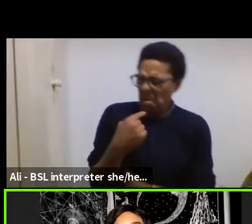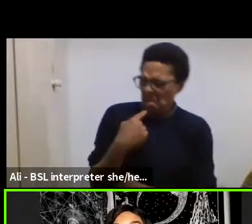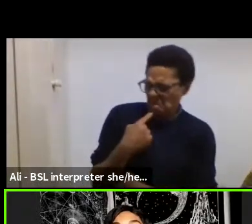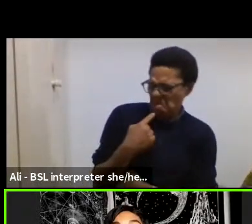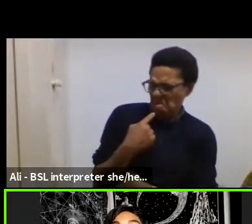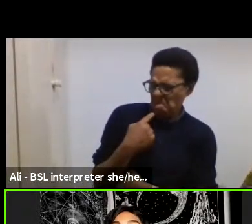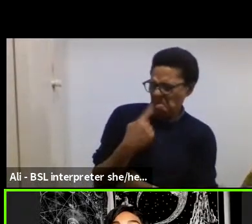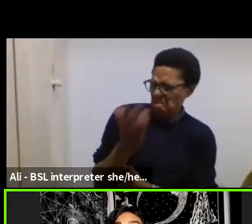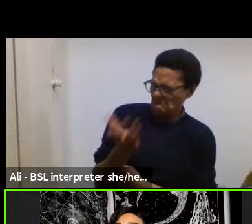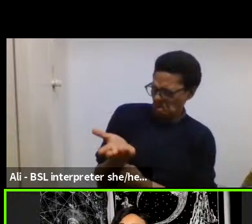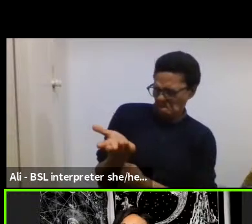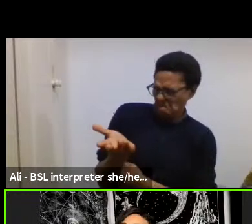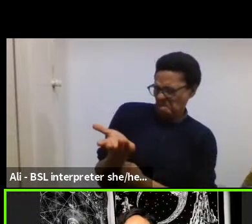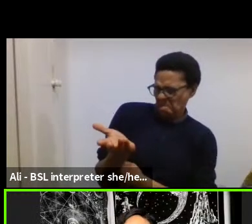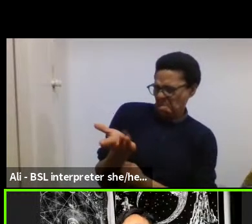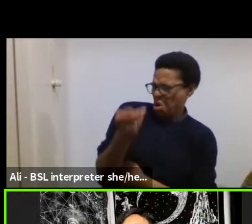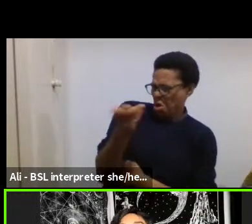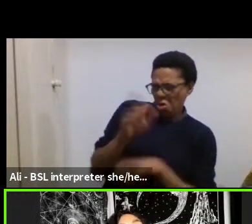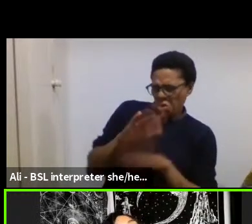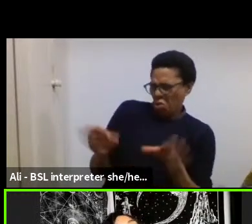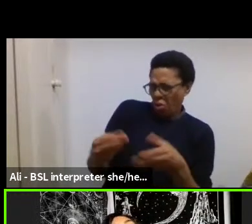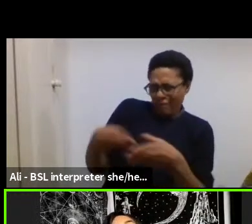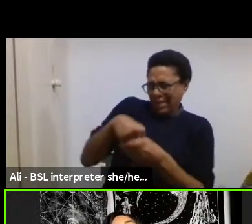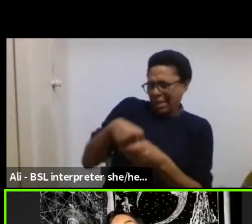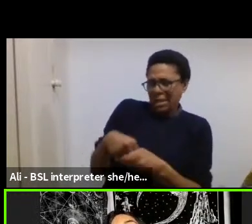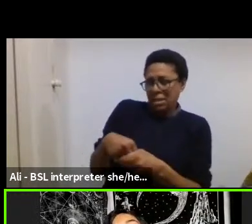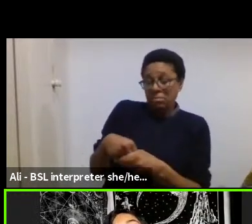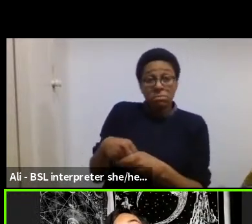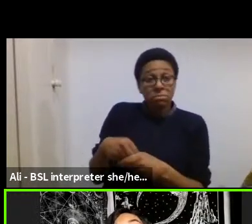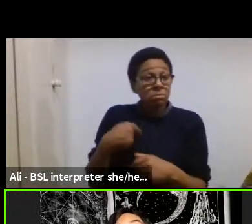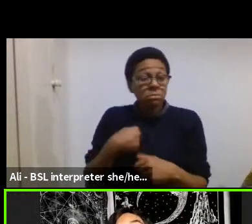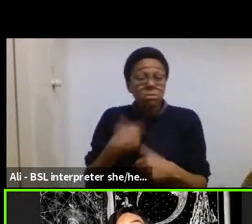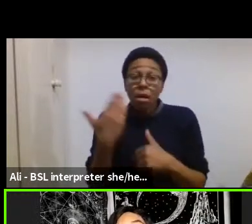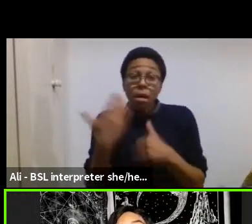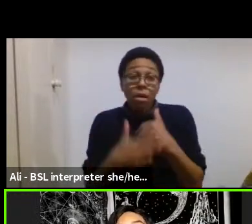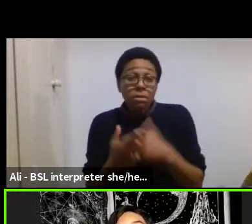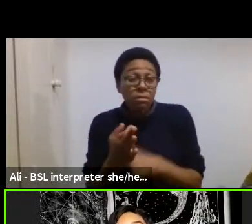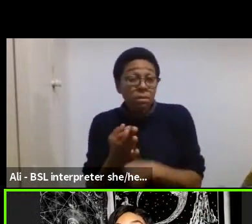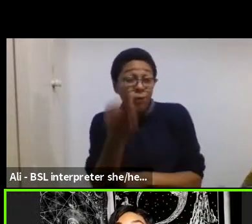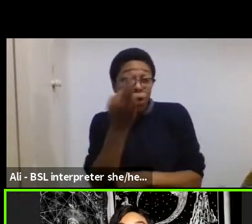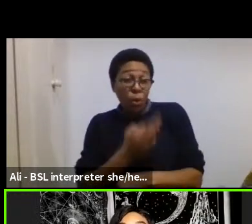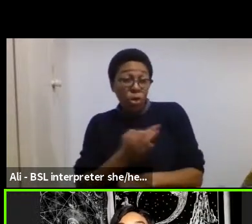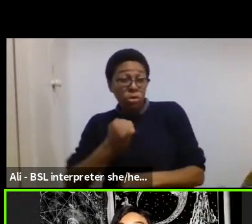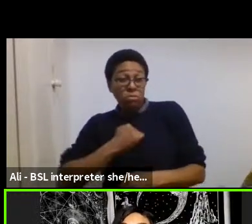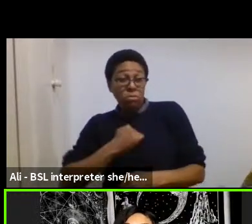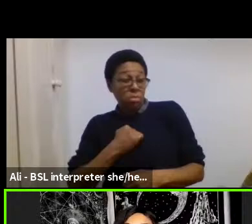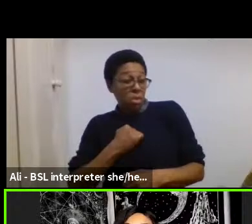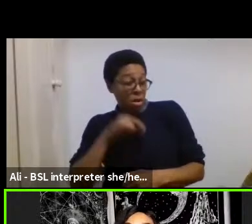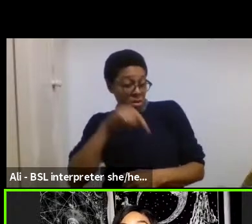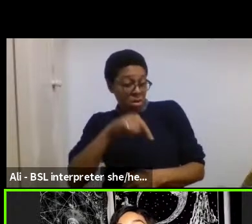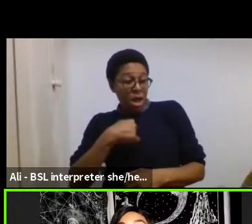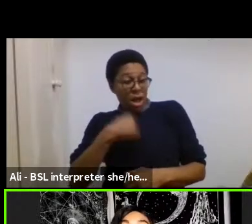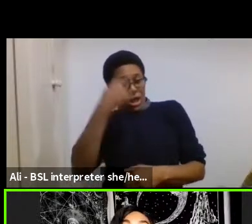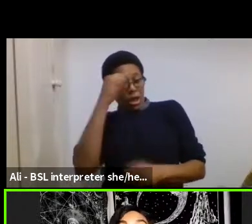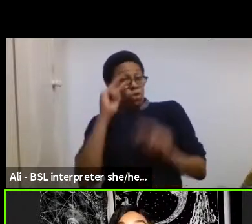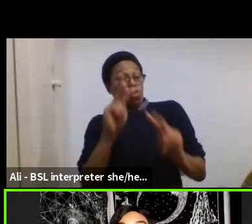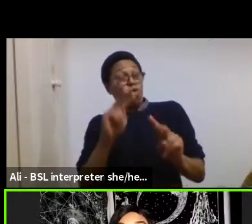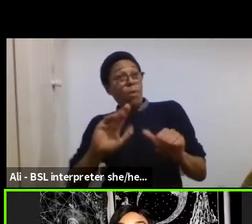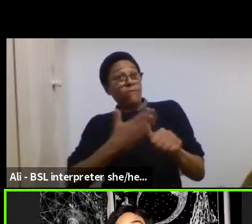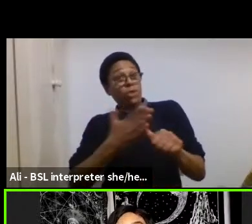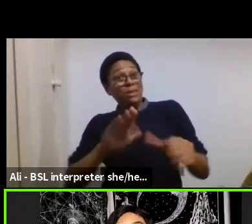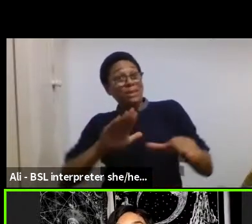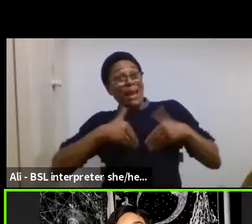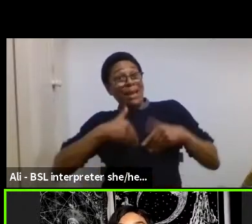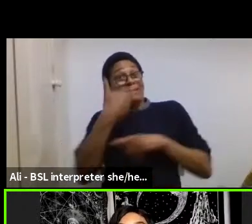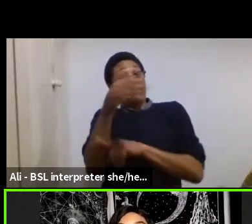at all. Whereas I never questioned my place within the community. I saw my first ace flag at a pride event. I met my first